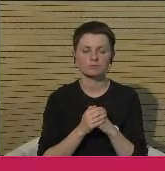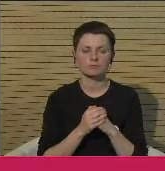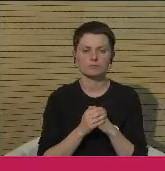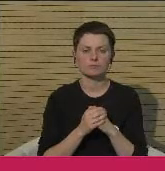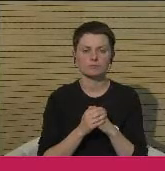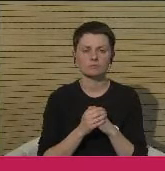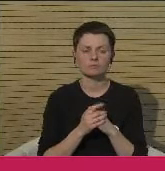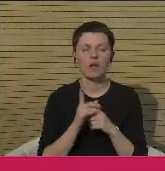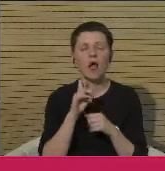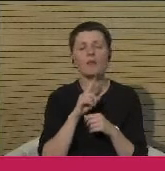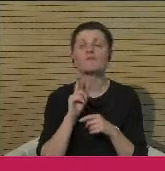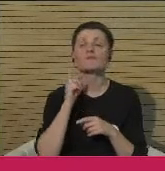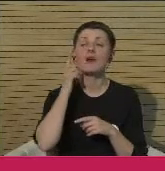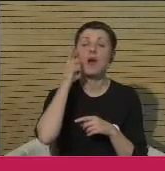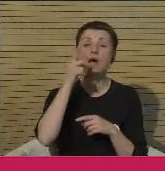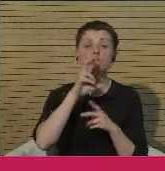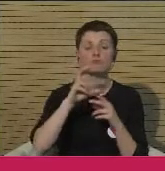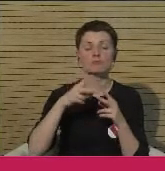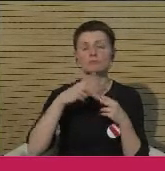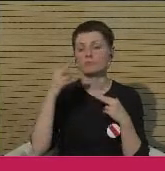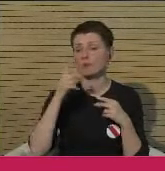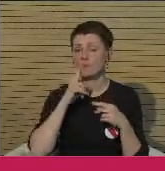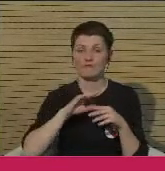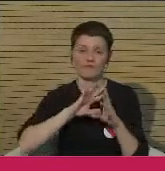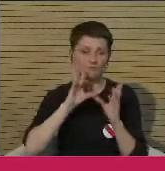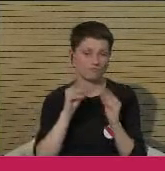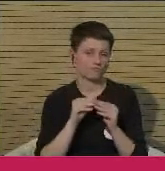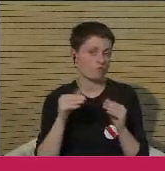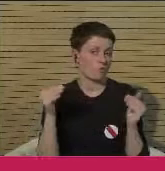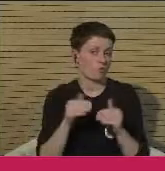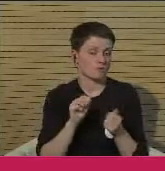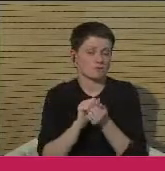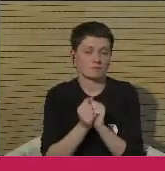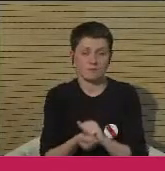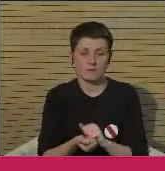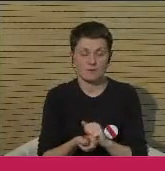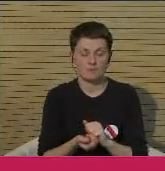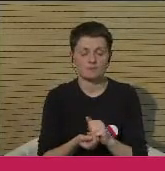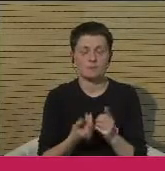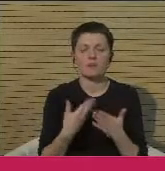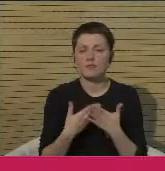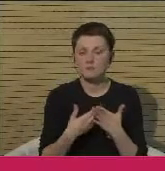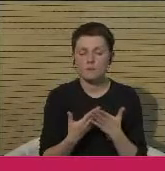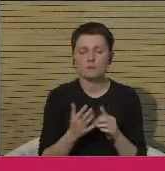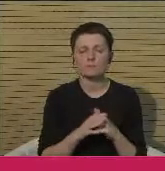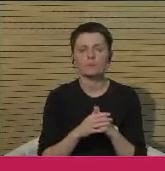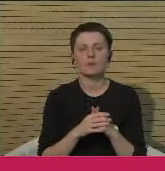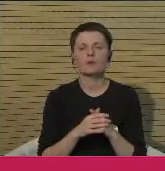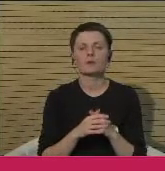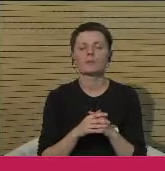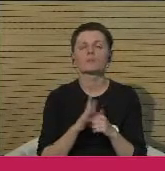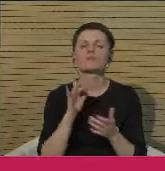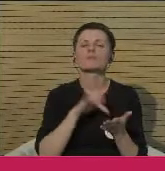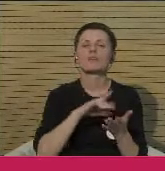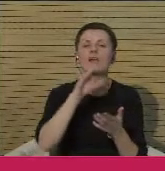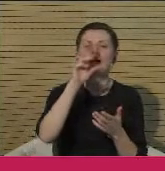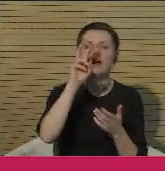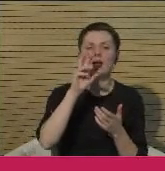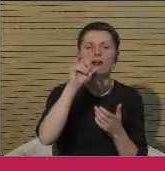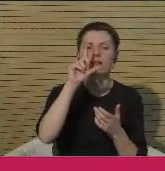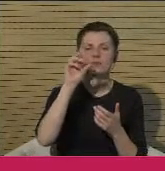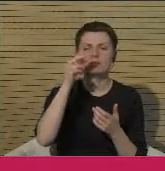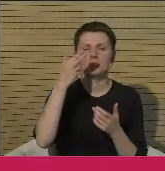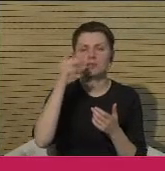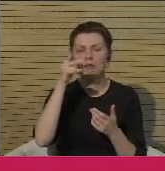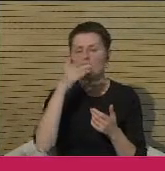the grasp of Vladimir Vladimirovich may be dangerous for the time being, in a long-term perspective, it